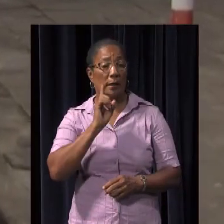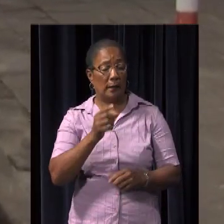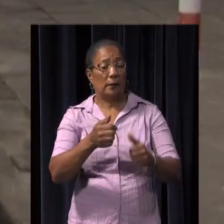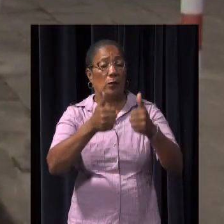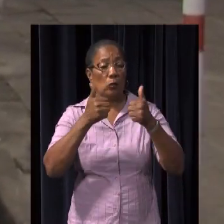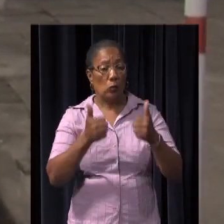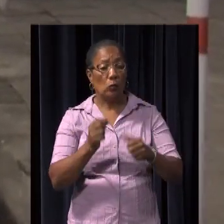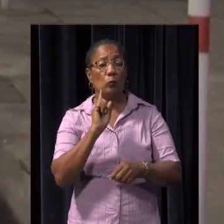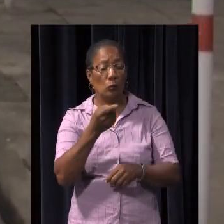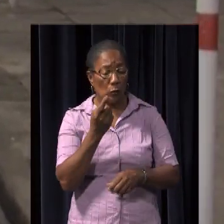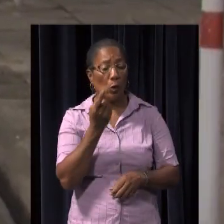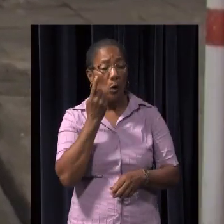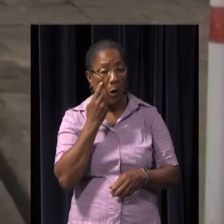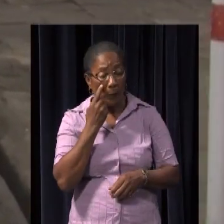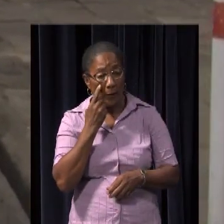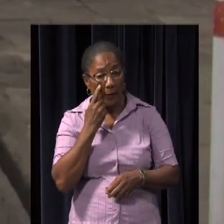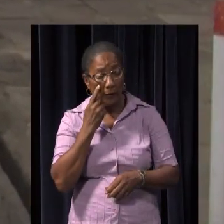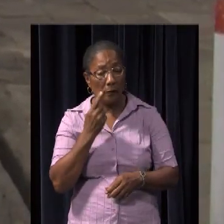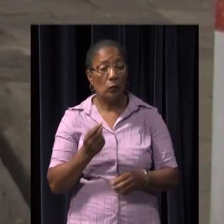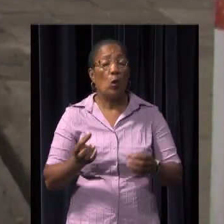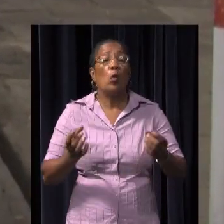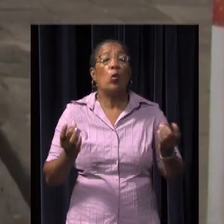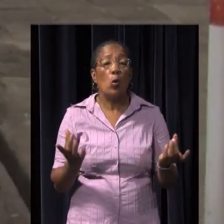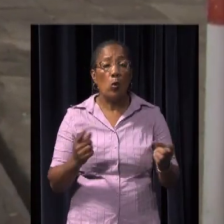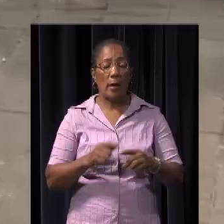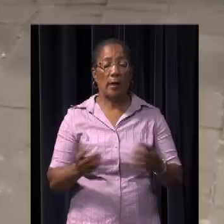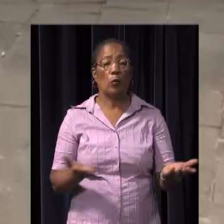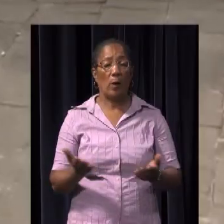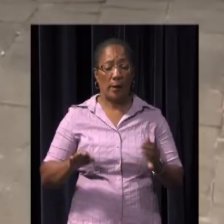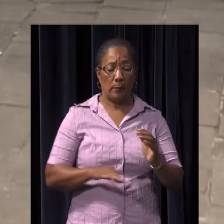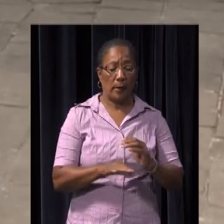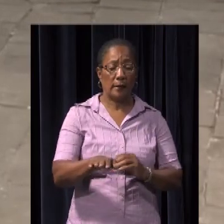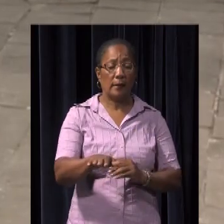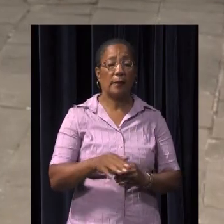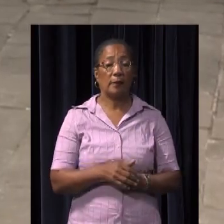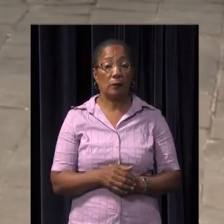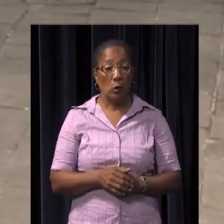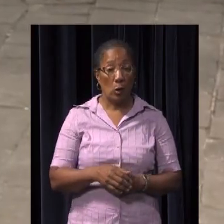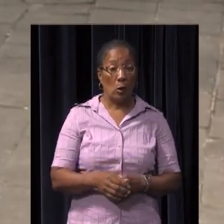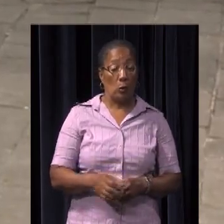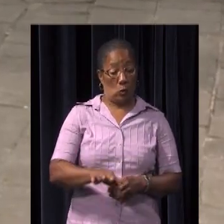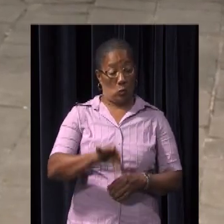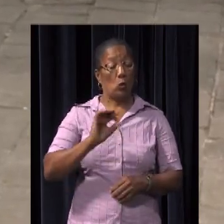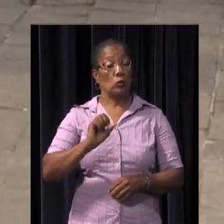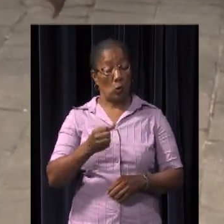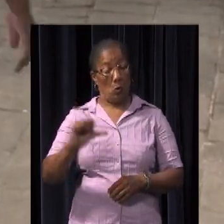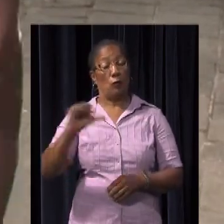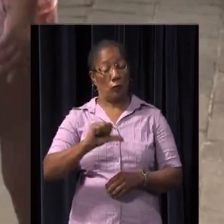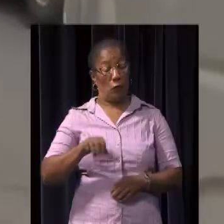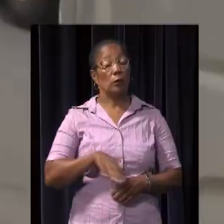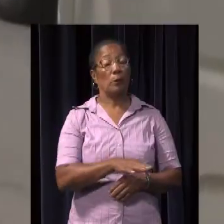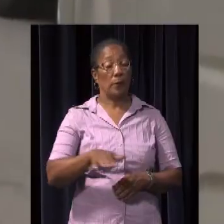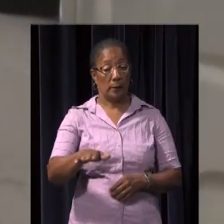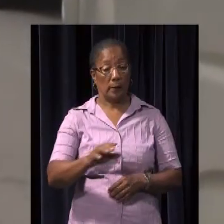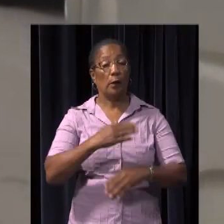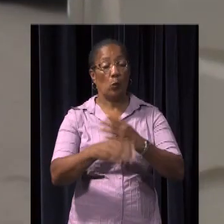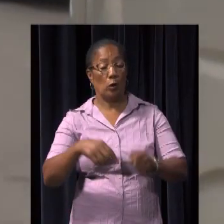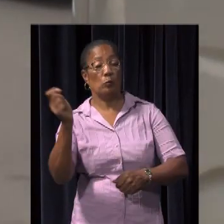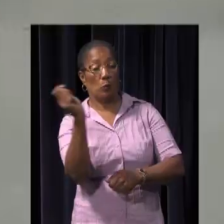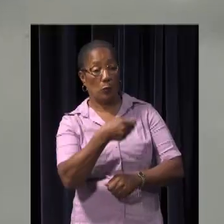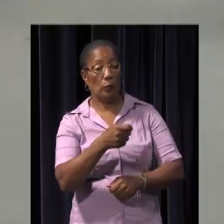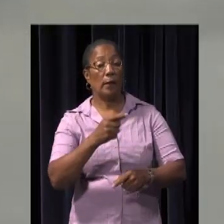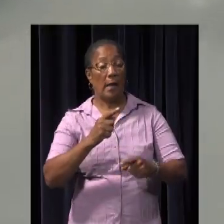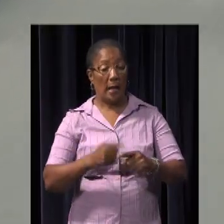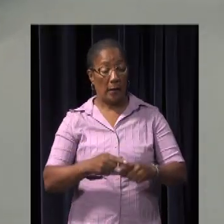the parking issue and says that it is important to know where to park or not. People that park